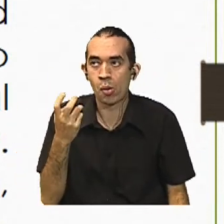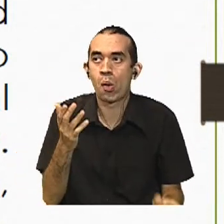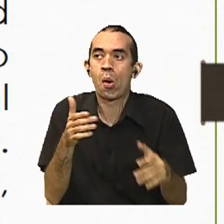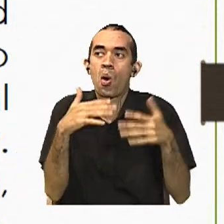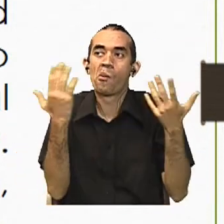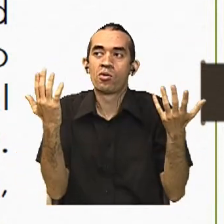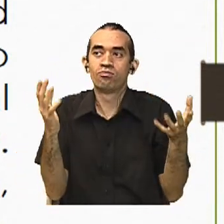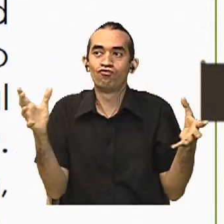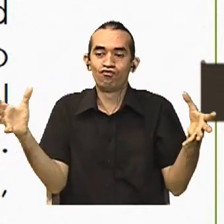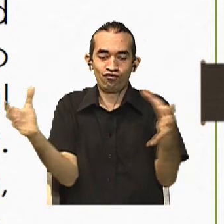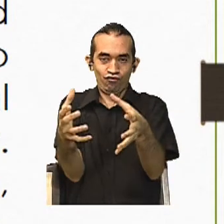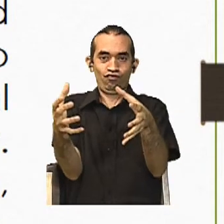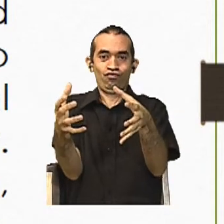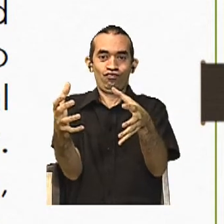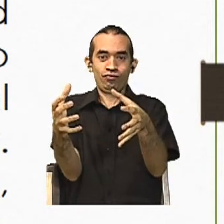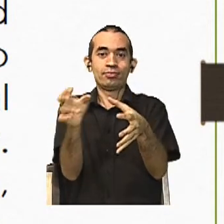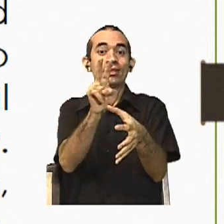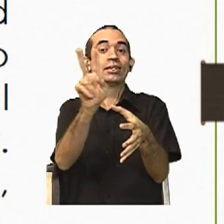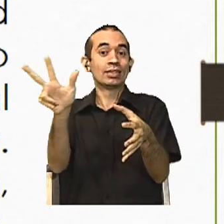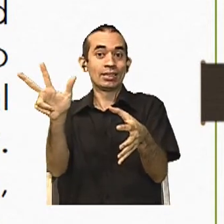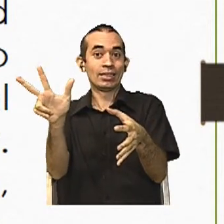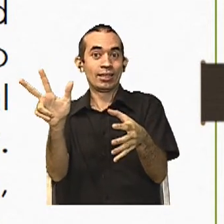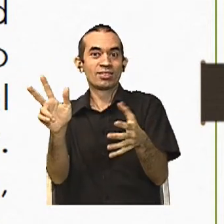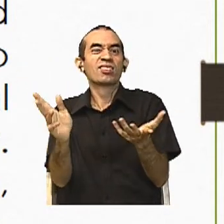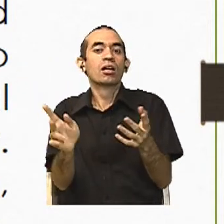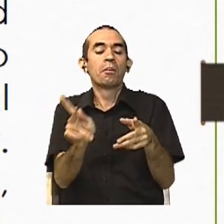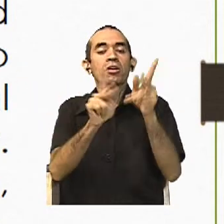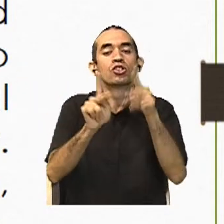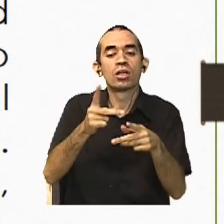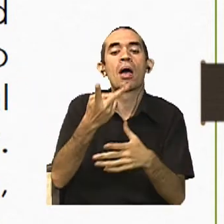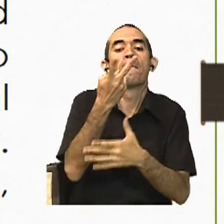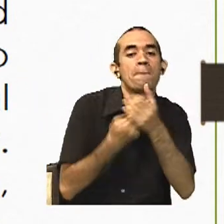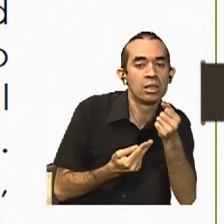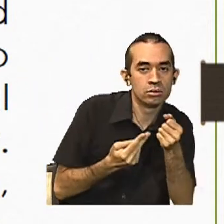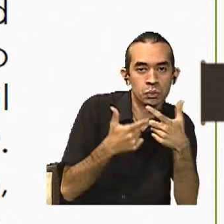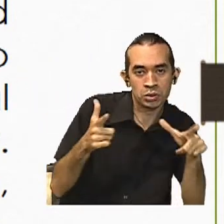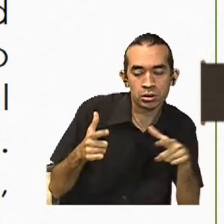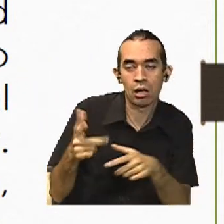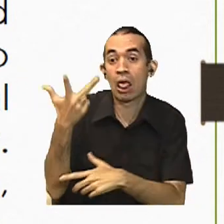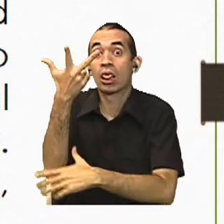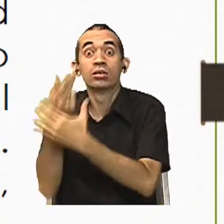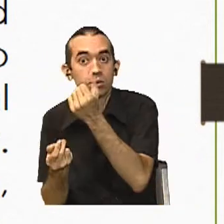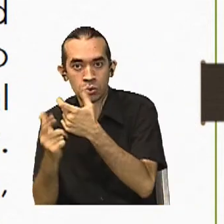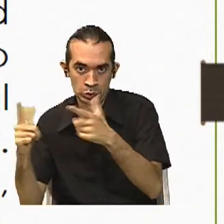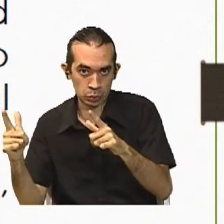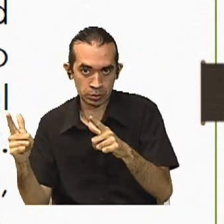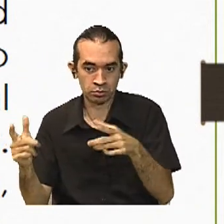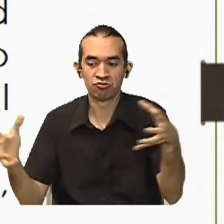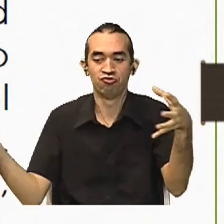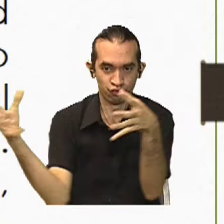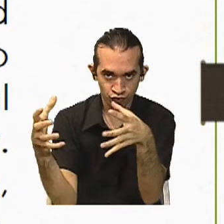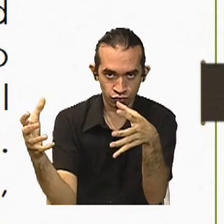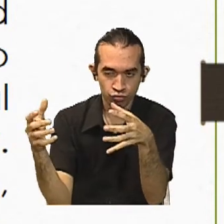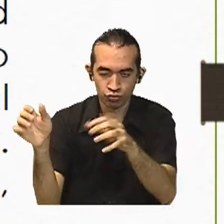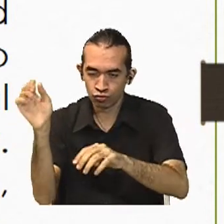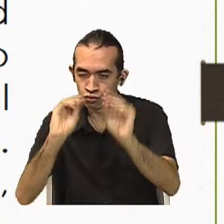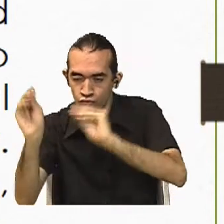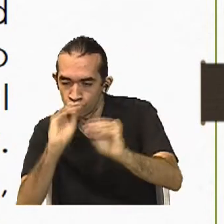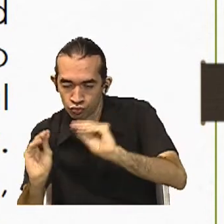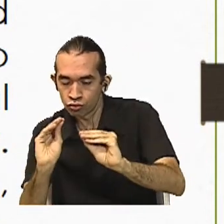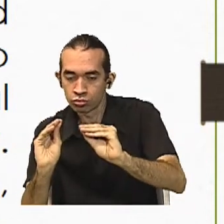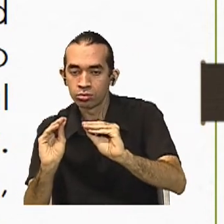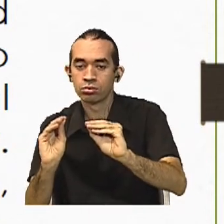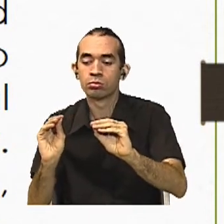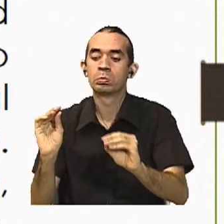a group of 23 bilingual and trilingual speakers. The system was able